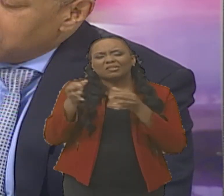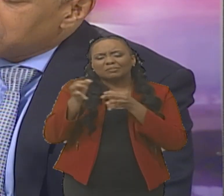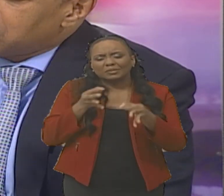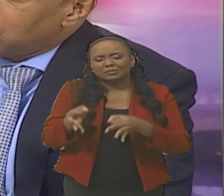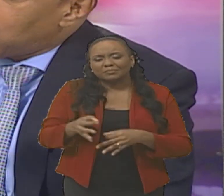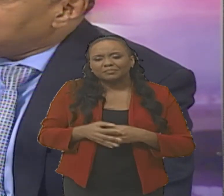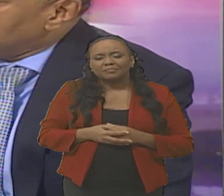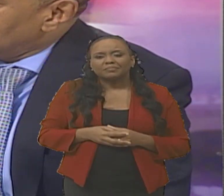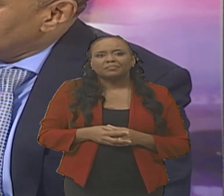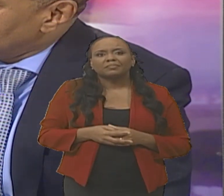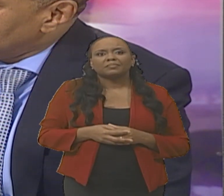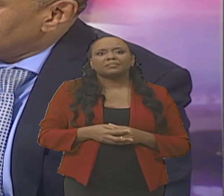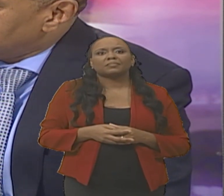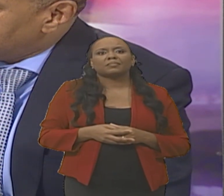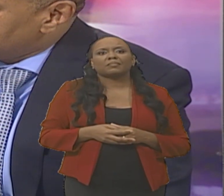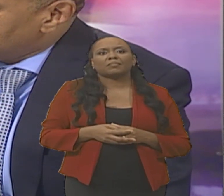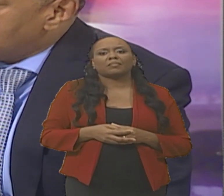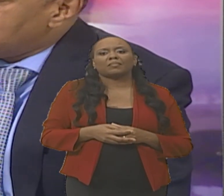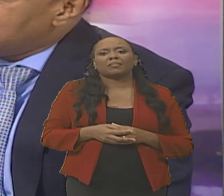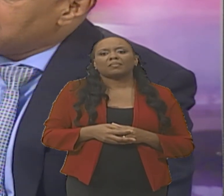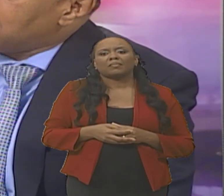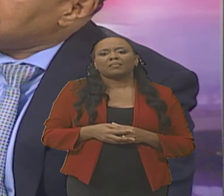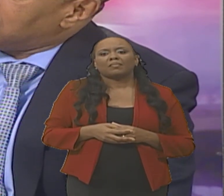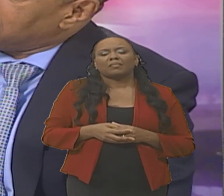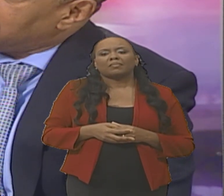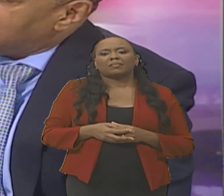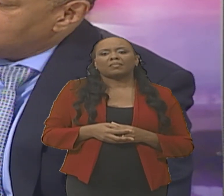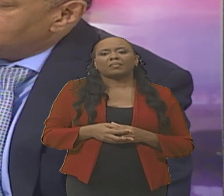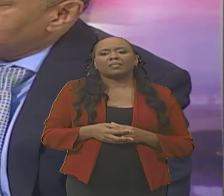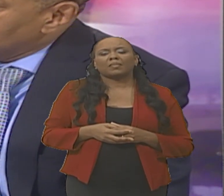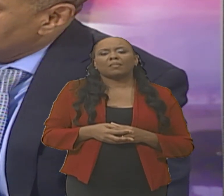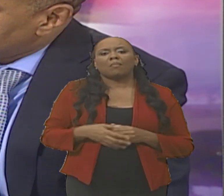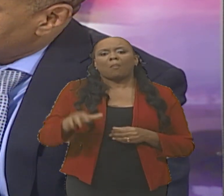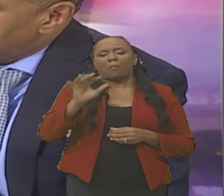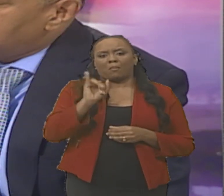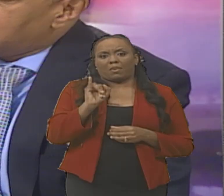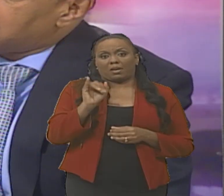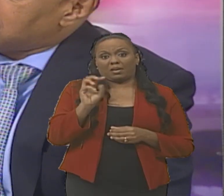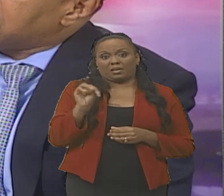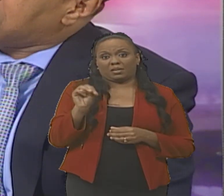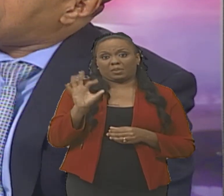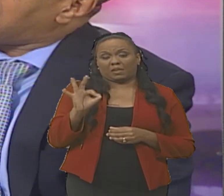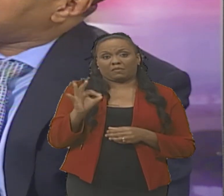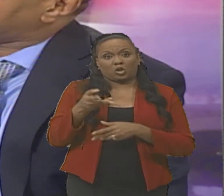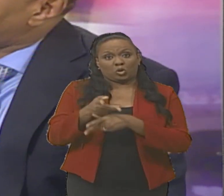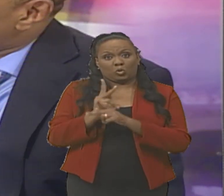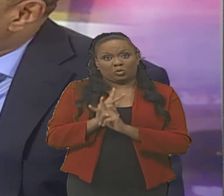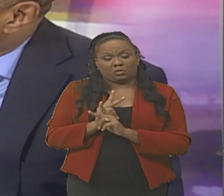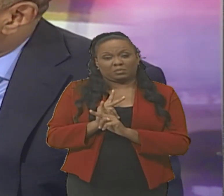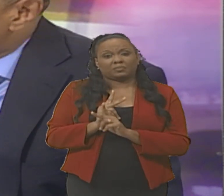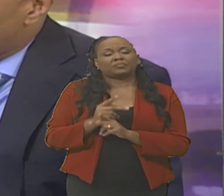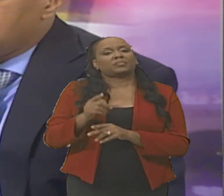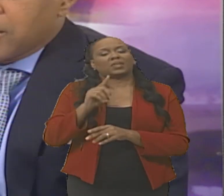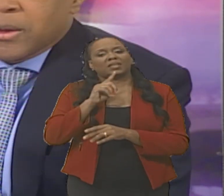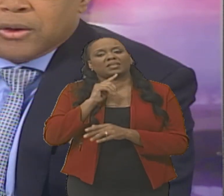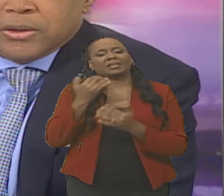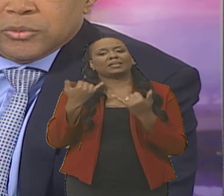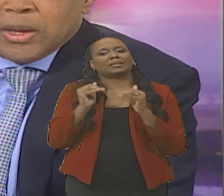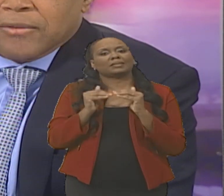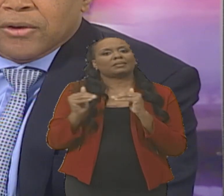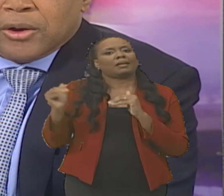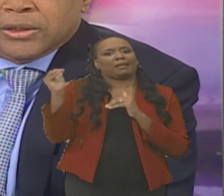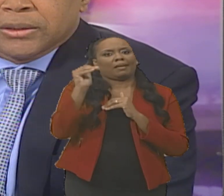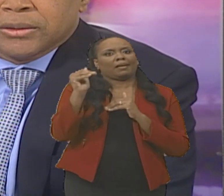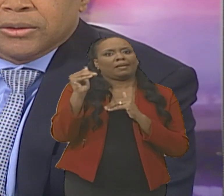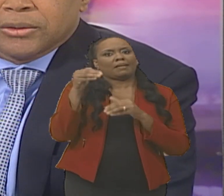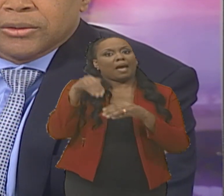It is quite low, yes, but in terms of IMF loans, it is considered high access. Why? Because we